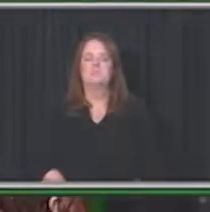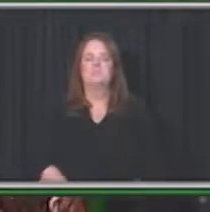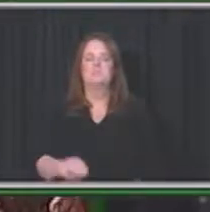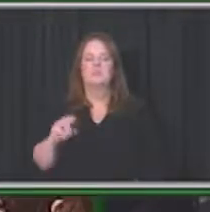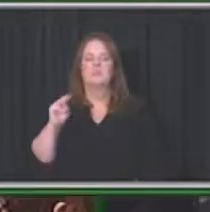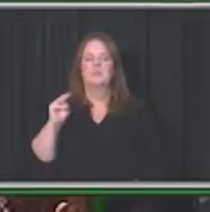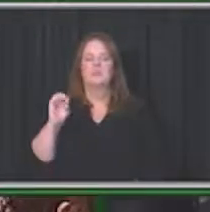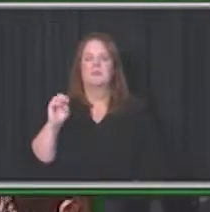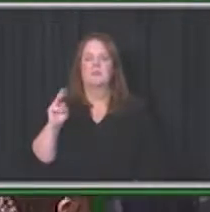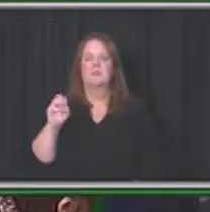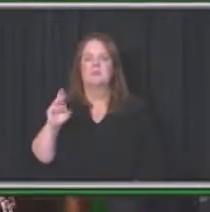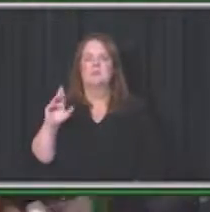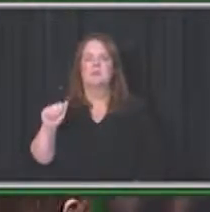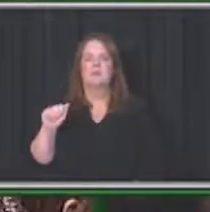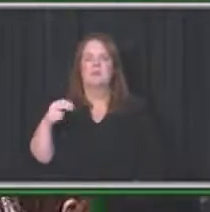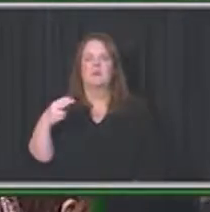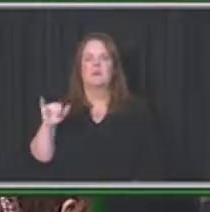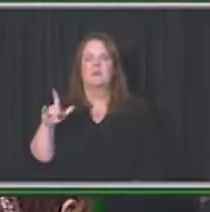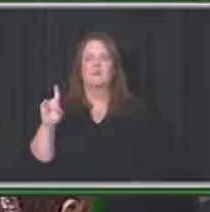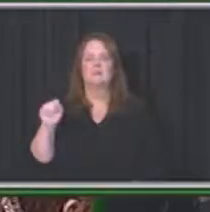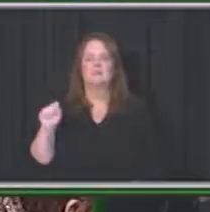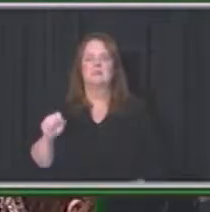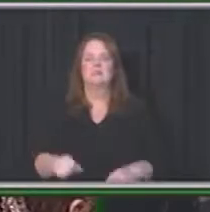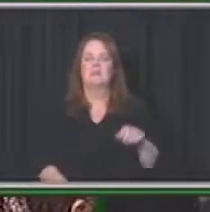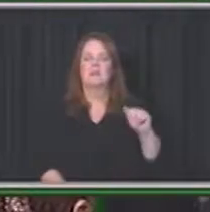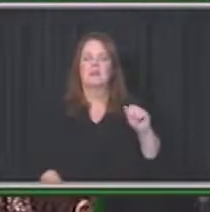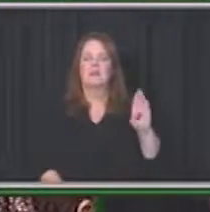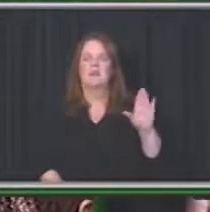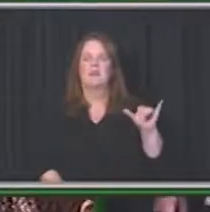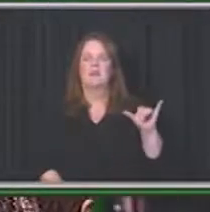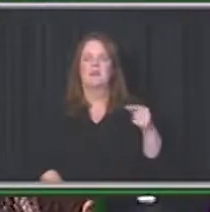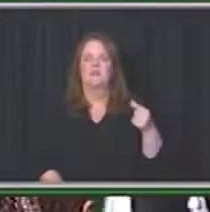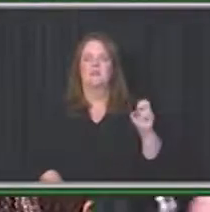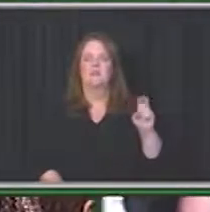Ms. Mariah Ernst Collins. Addie Hinkey.